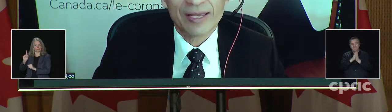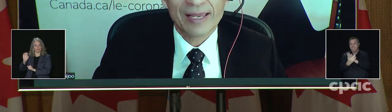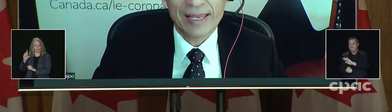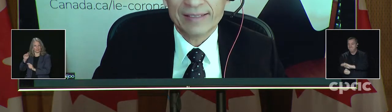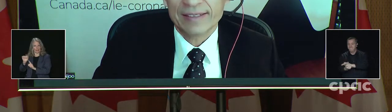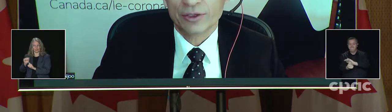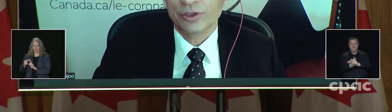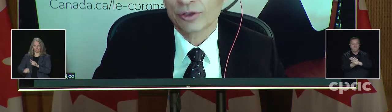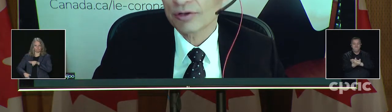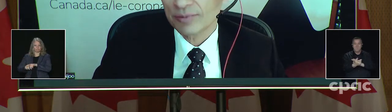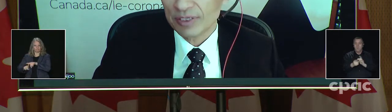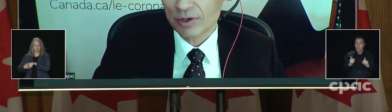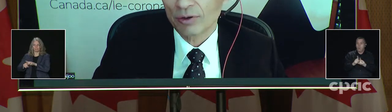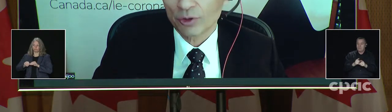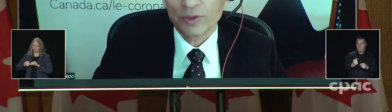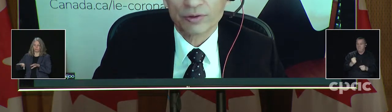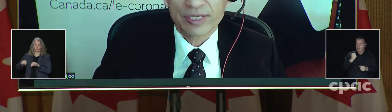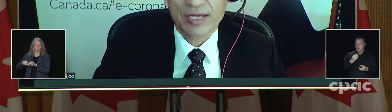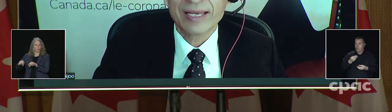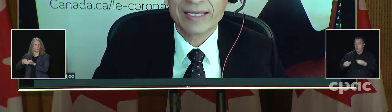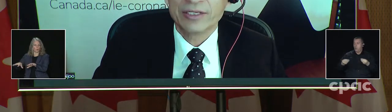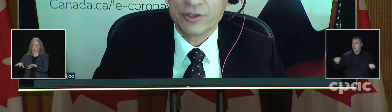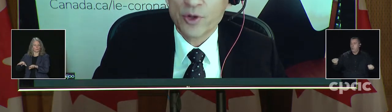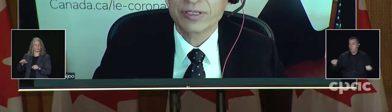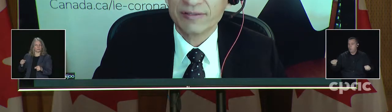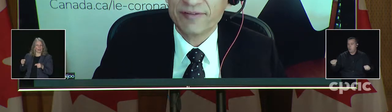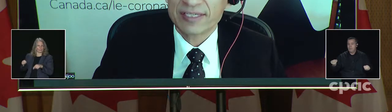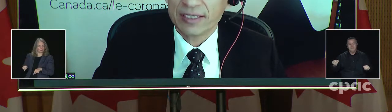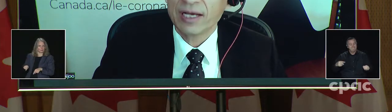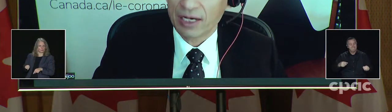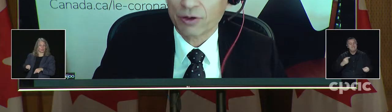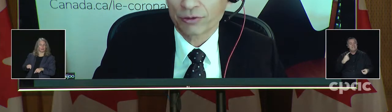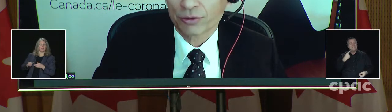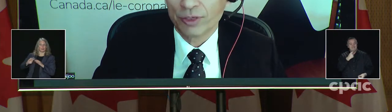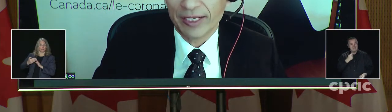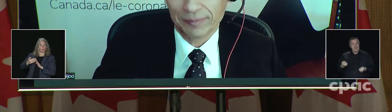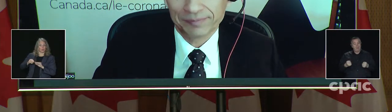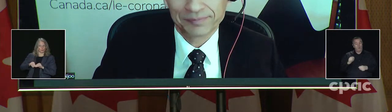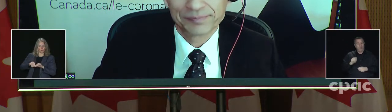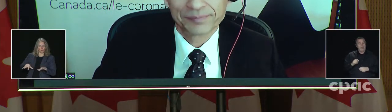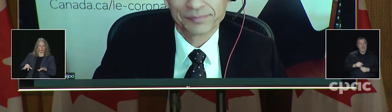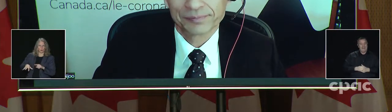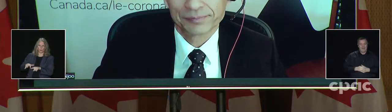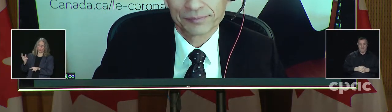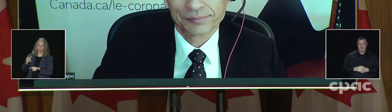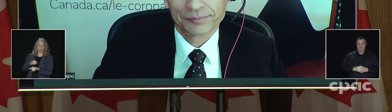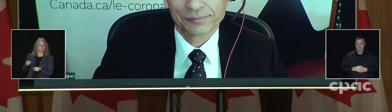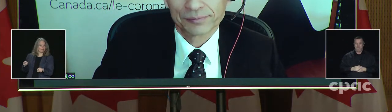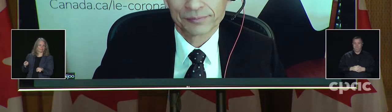éclosions ainsi qu'une transmission communautaire qui demeure difficile à contrôler.